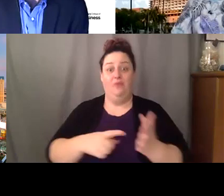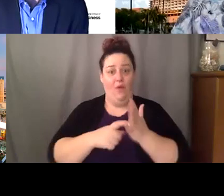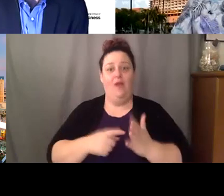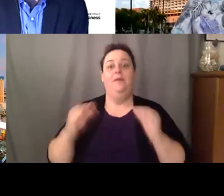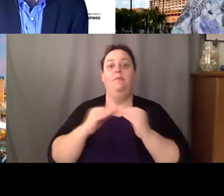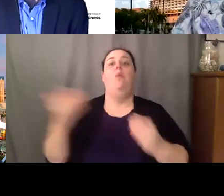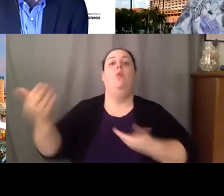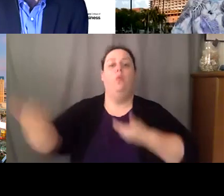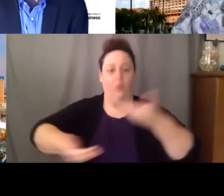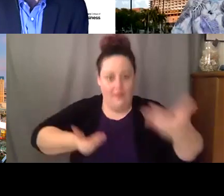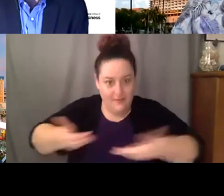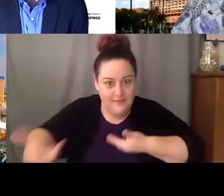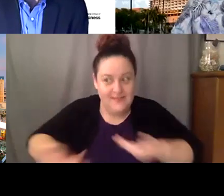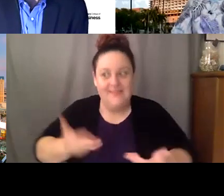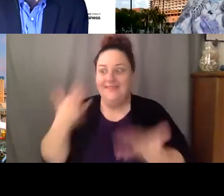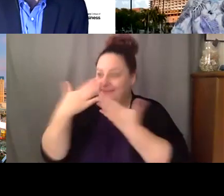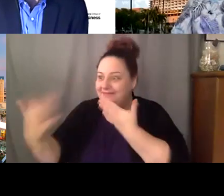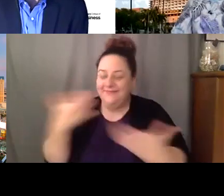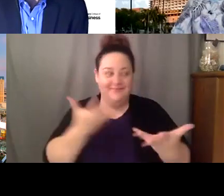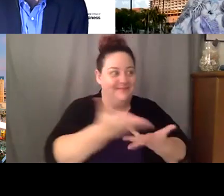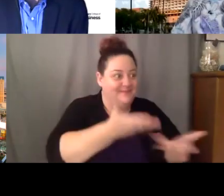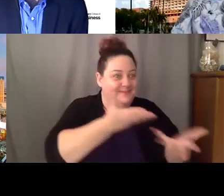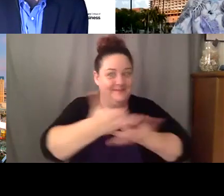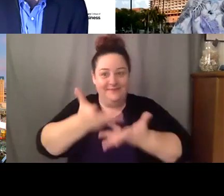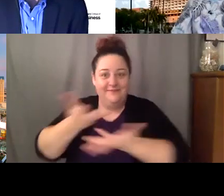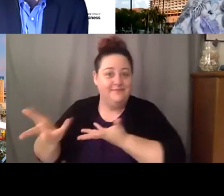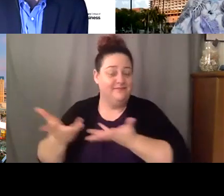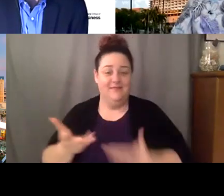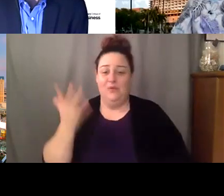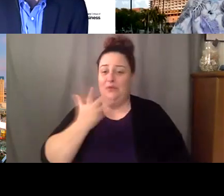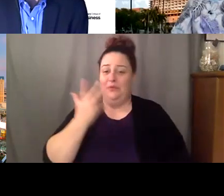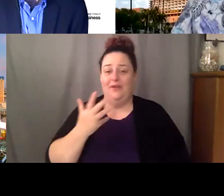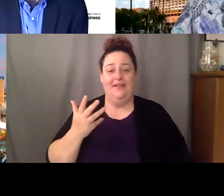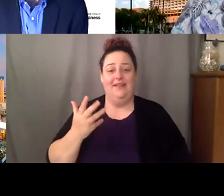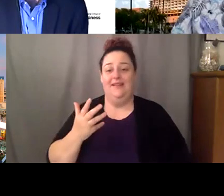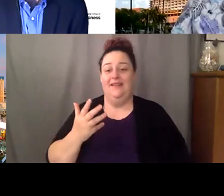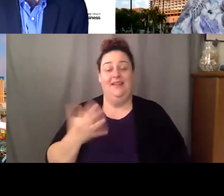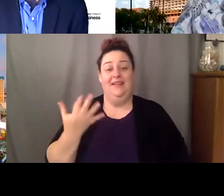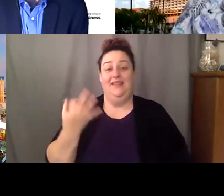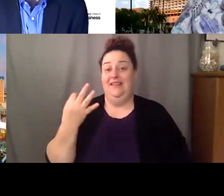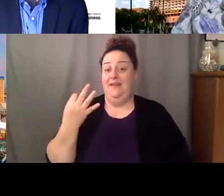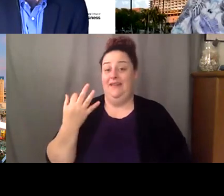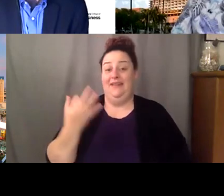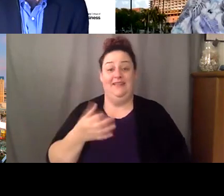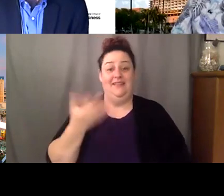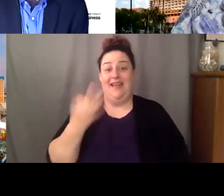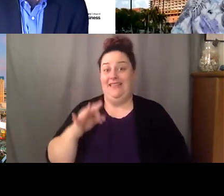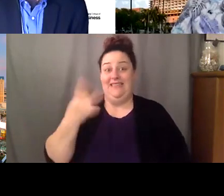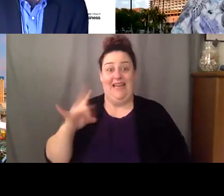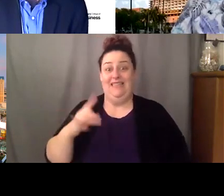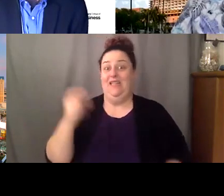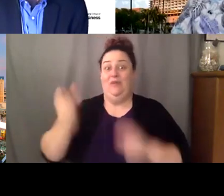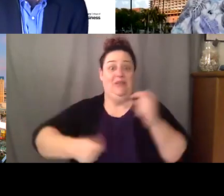It has to really appreciate, you know, one thing about the 19s and even the 18s was it was churn and burn. It was fast.